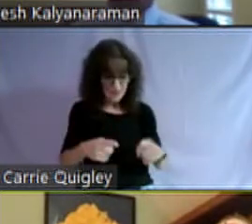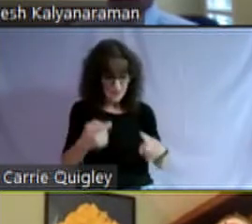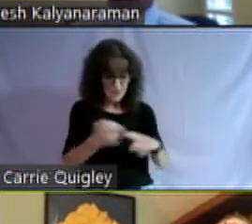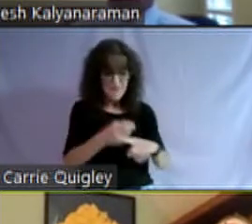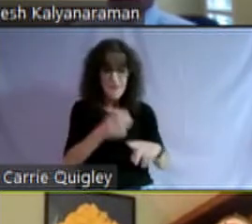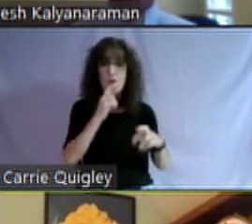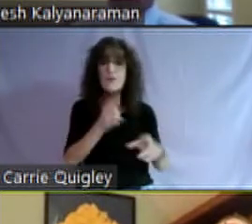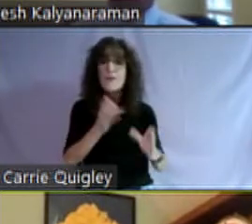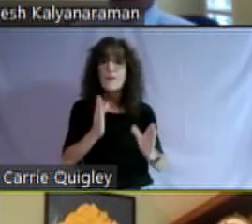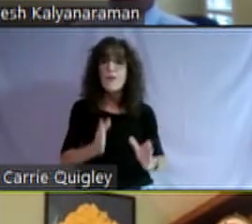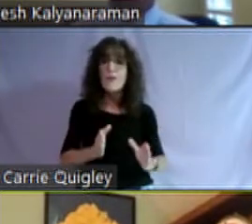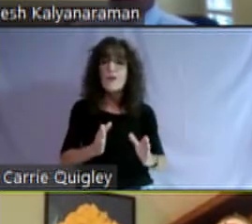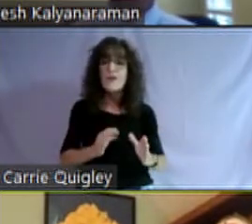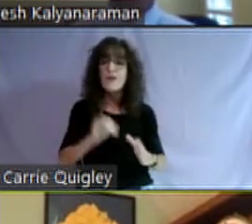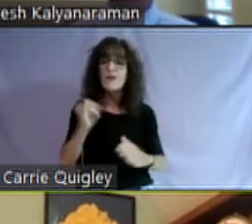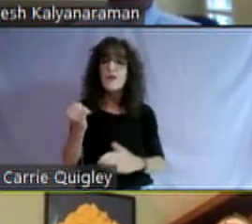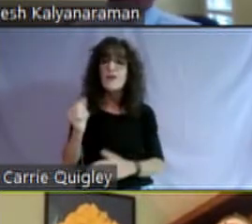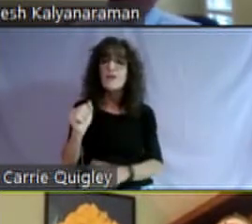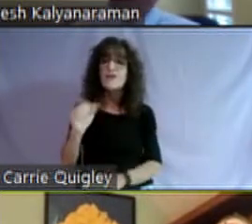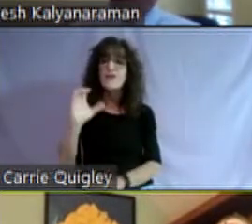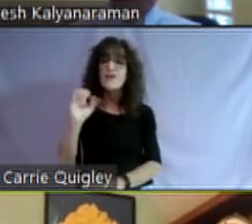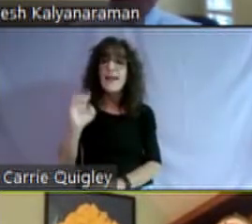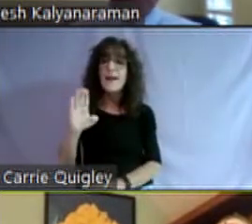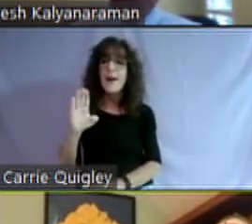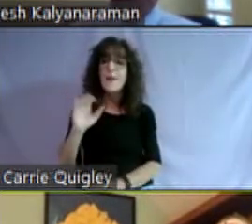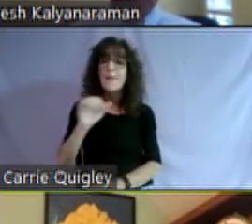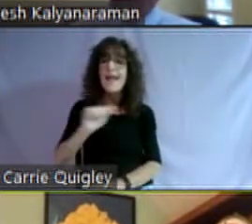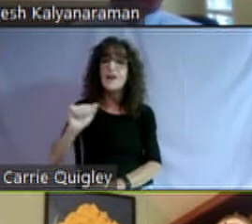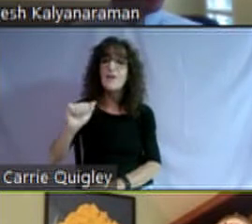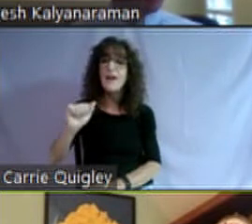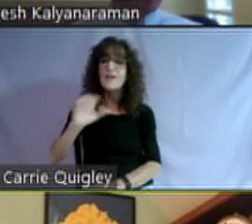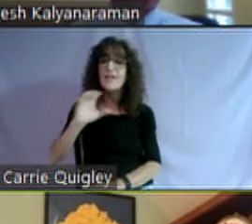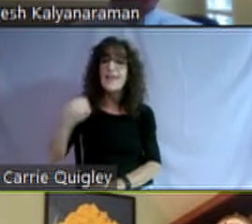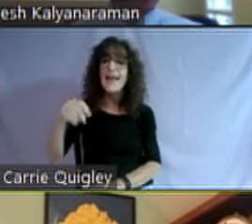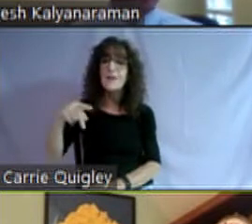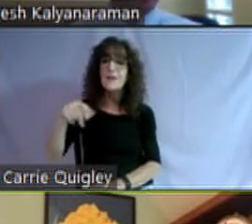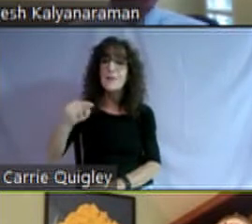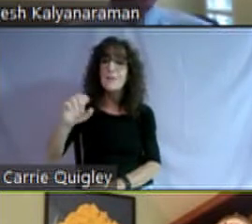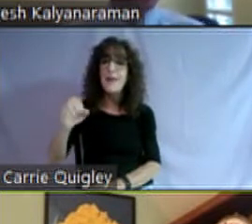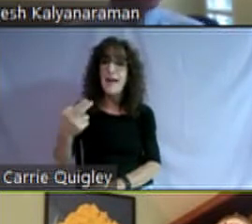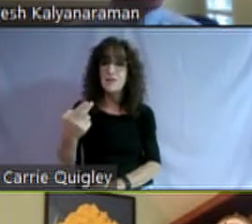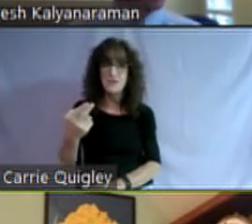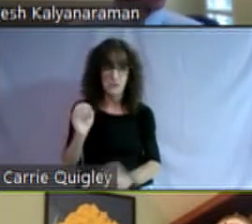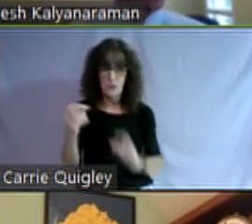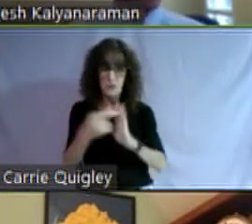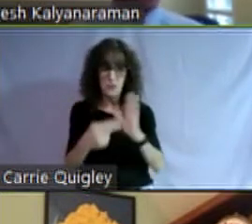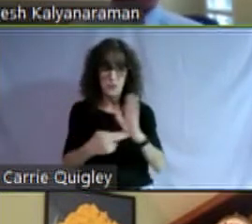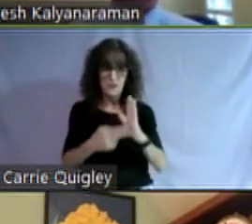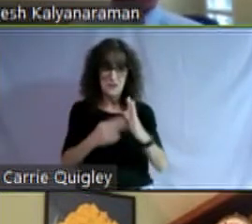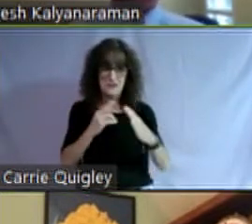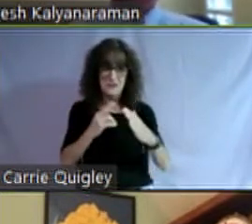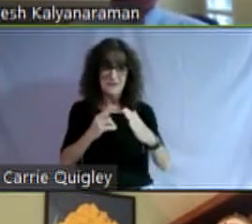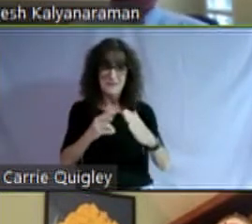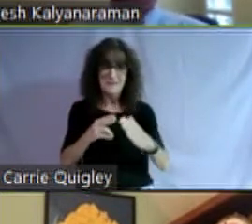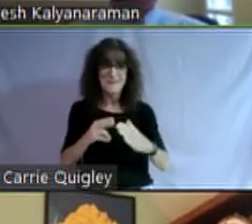reporter, Jacob at Anne Arundel County Patch, but I don't think we have rules against questions from reporters. So let's just,